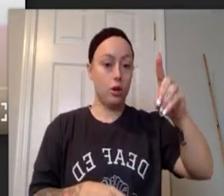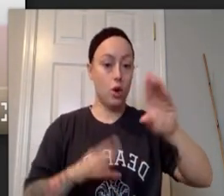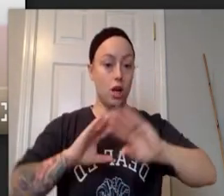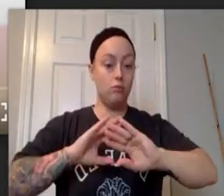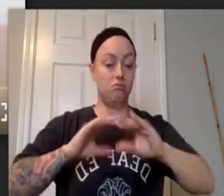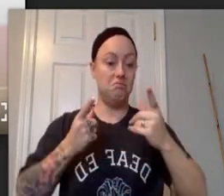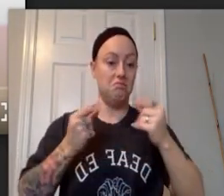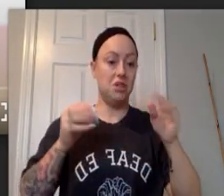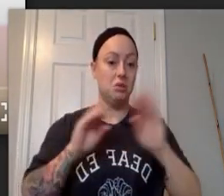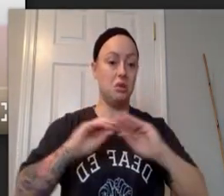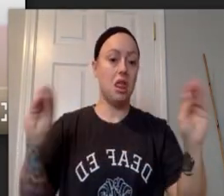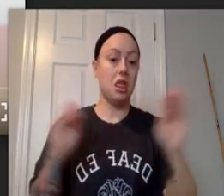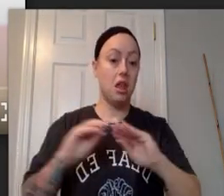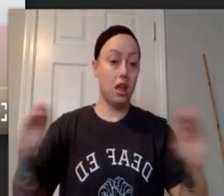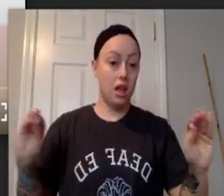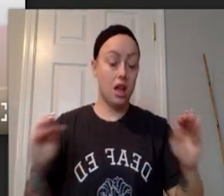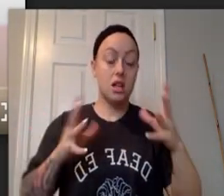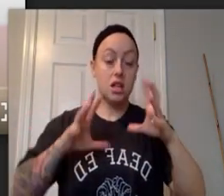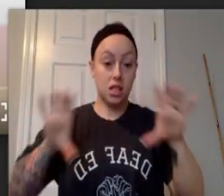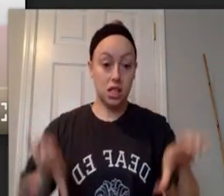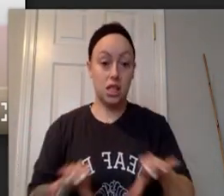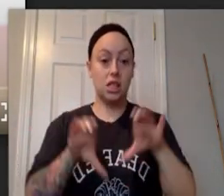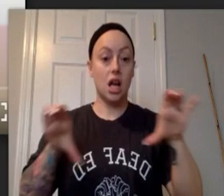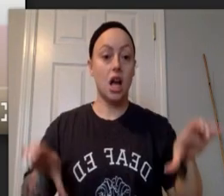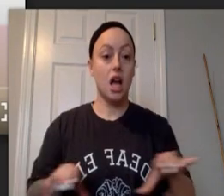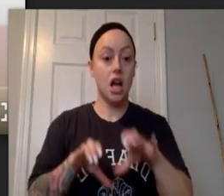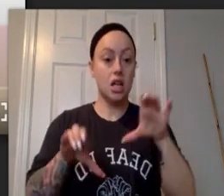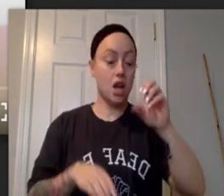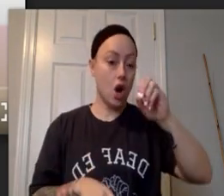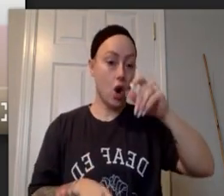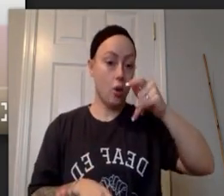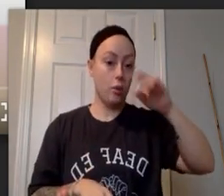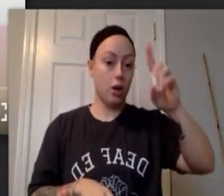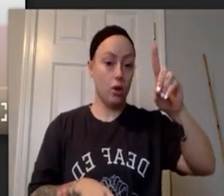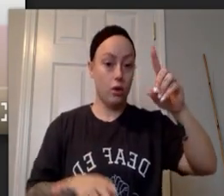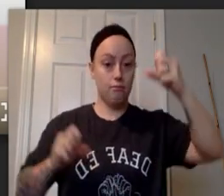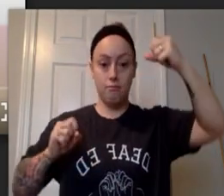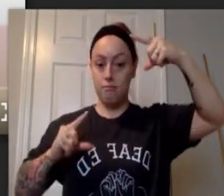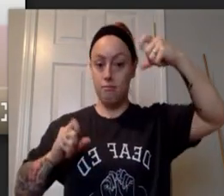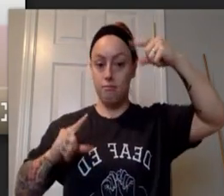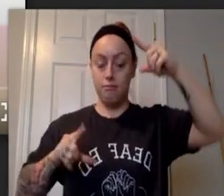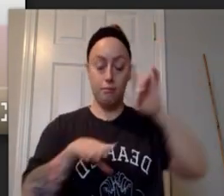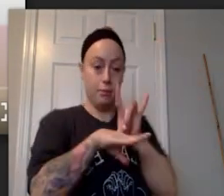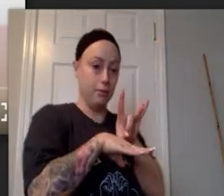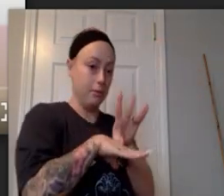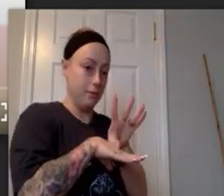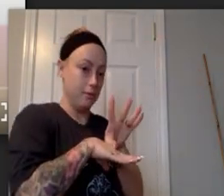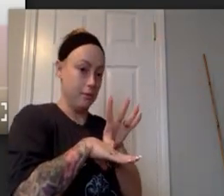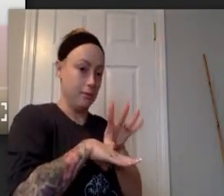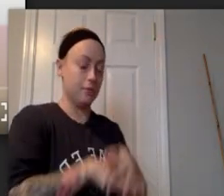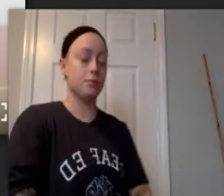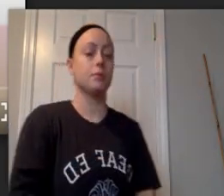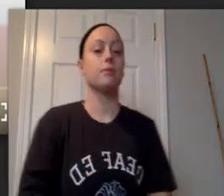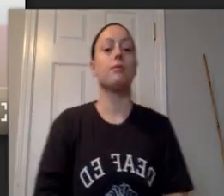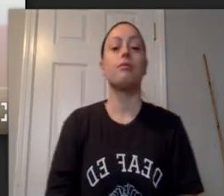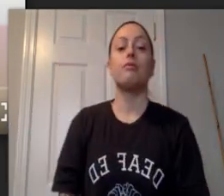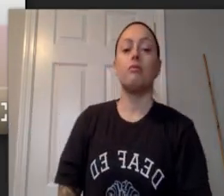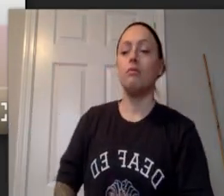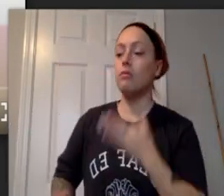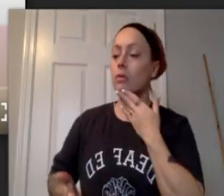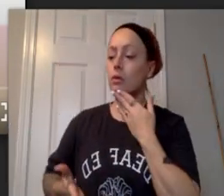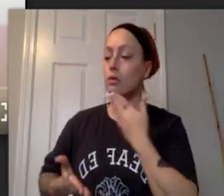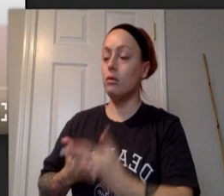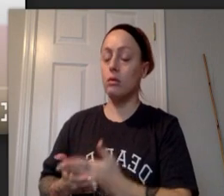all it does is kick the opioids out and bind to the receptors without stimulating. Well said. Well